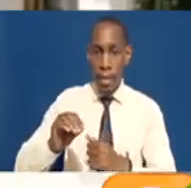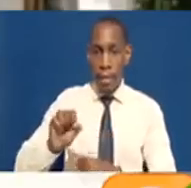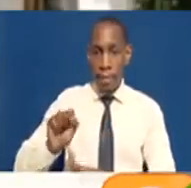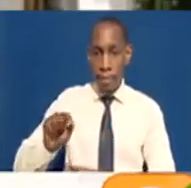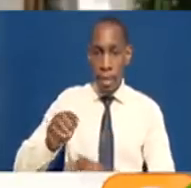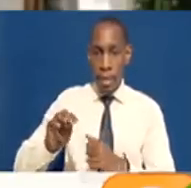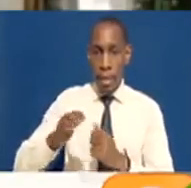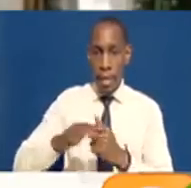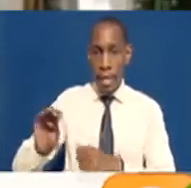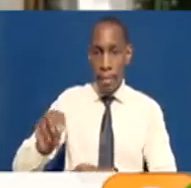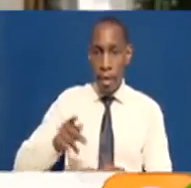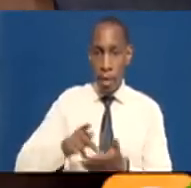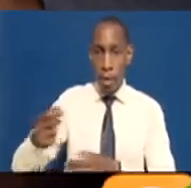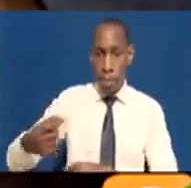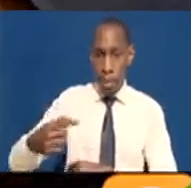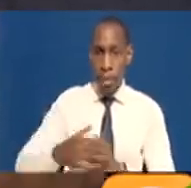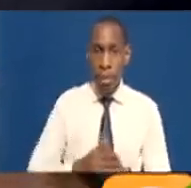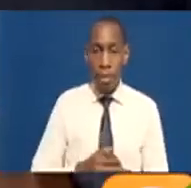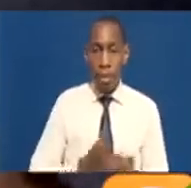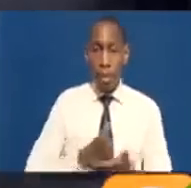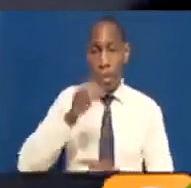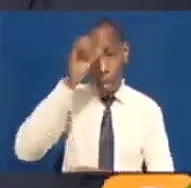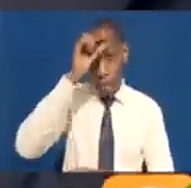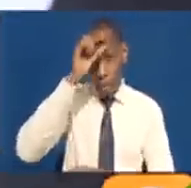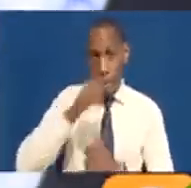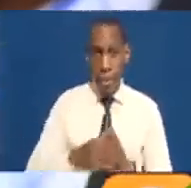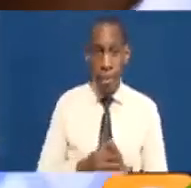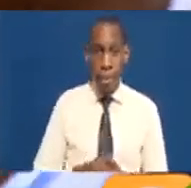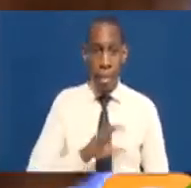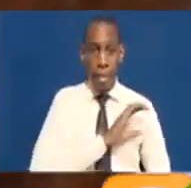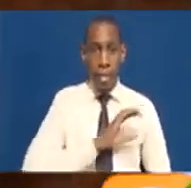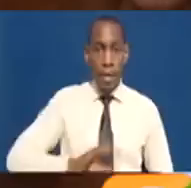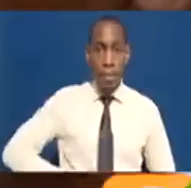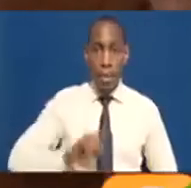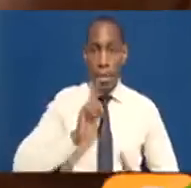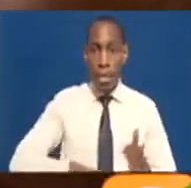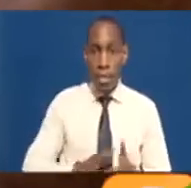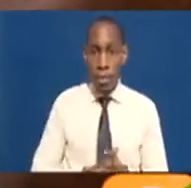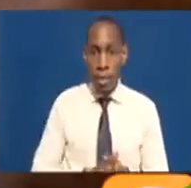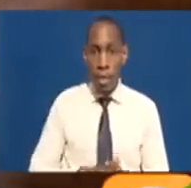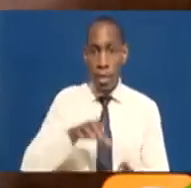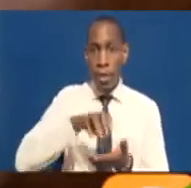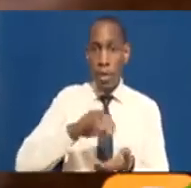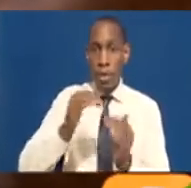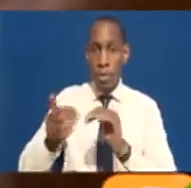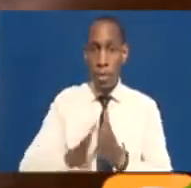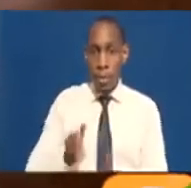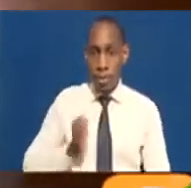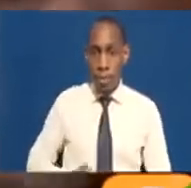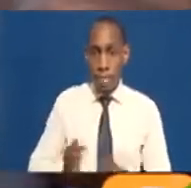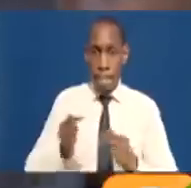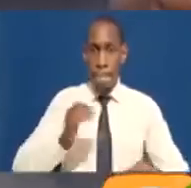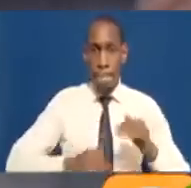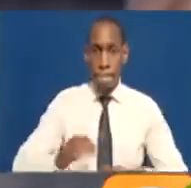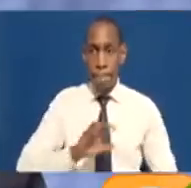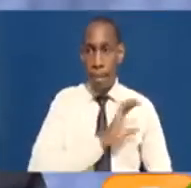million shillings in compensation from the government. The commission, however, says that is a case before the Ethics and